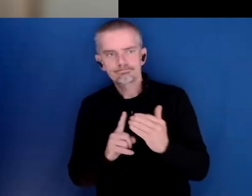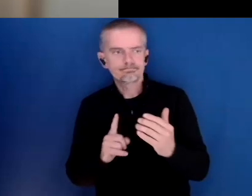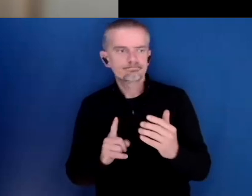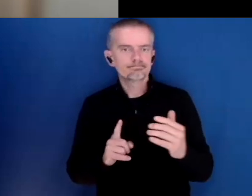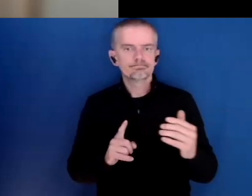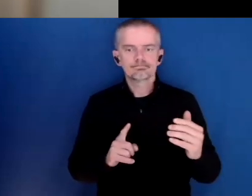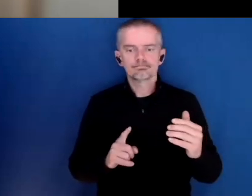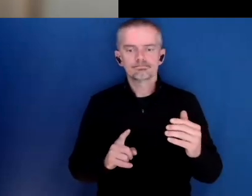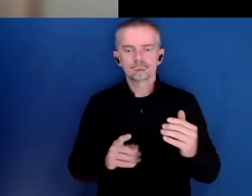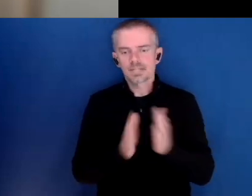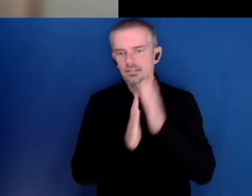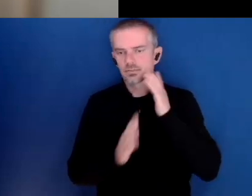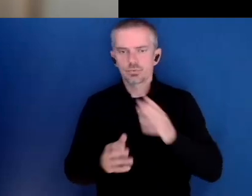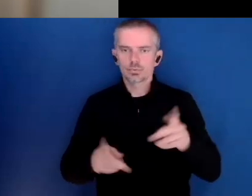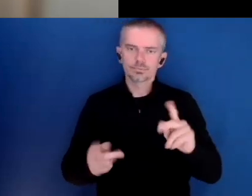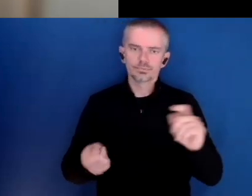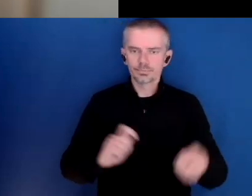modified.